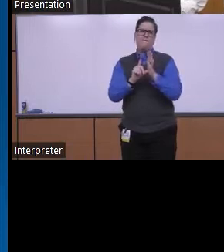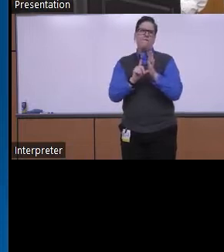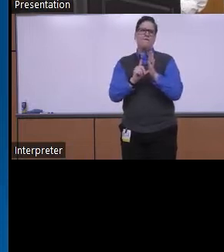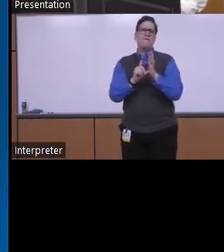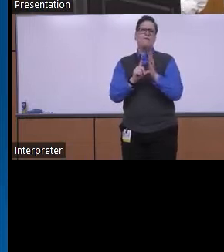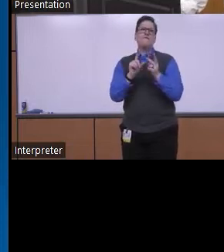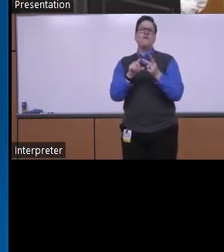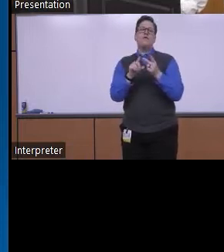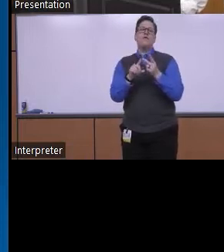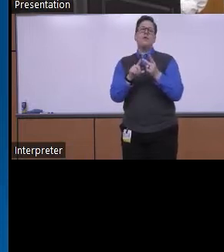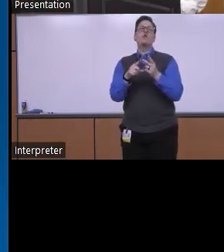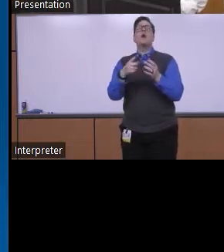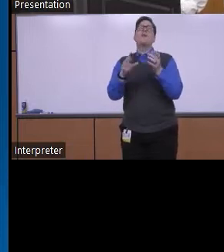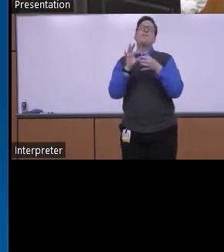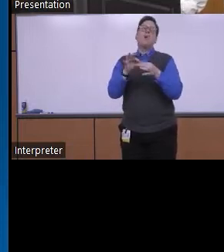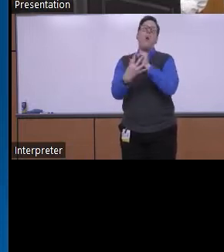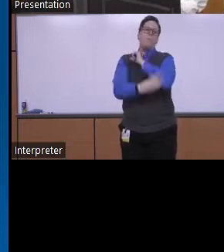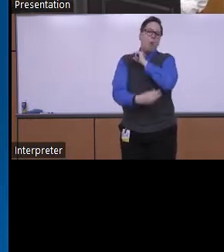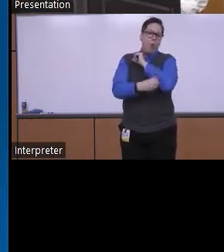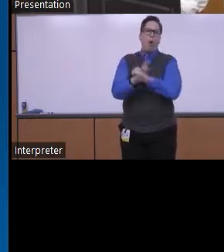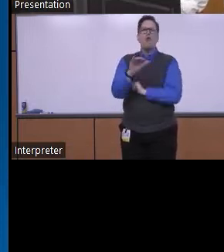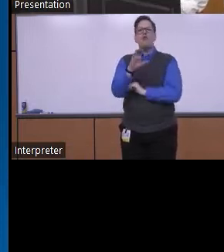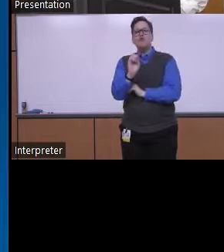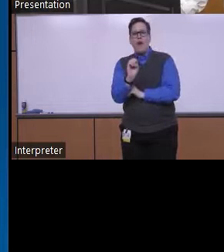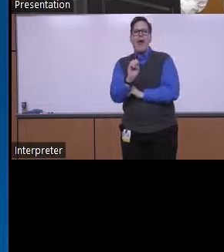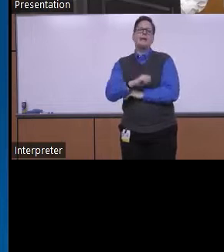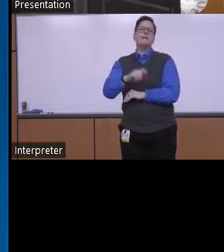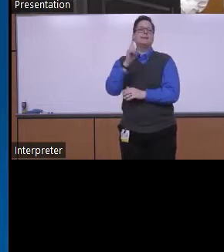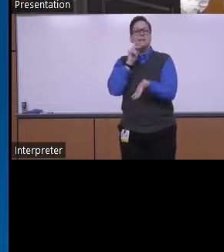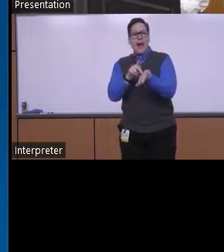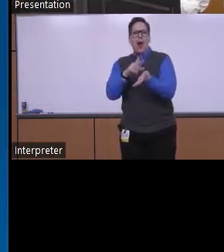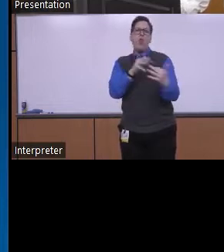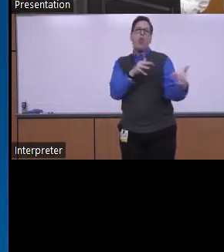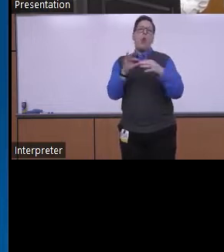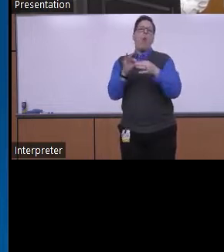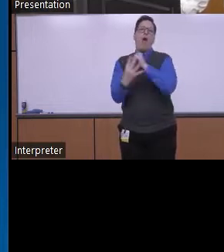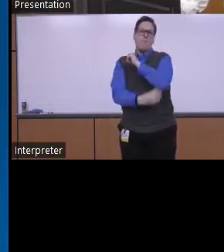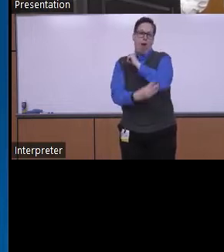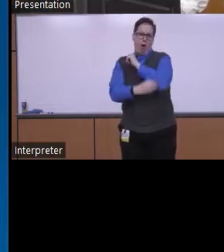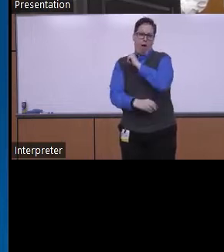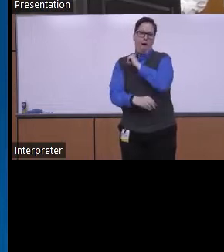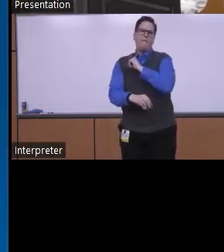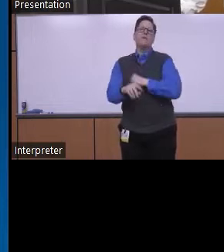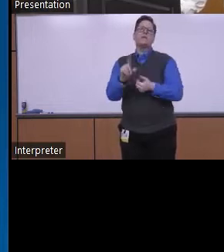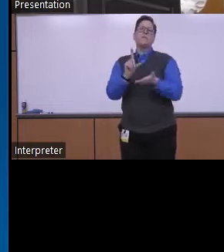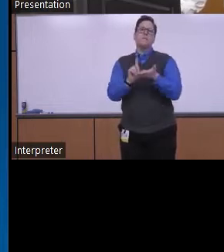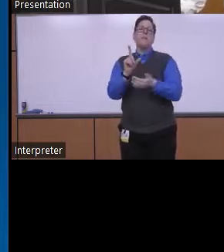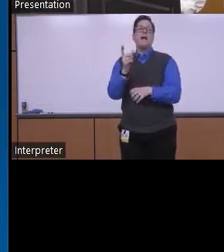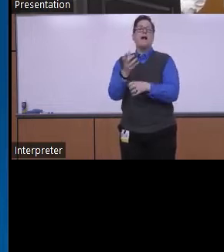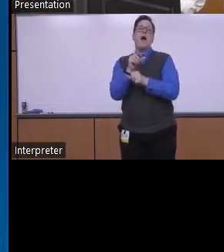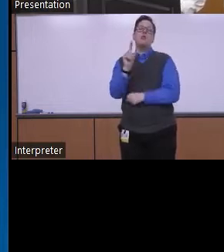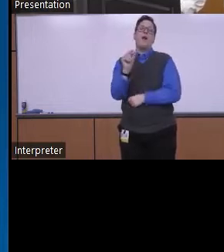with the Poor, Race, Psychiatry, and the War on Poverty, which was also the 2015